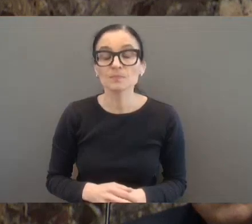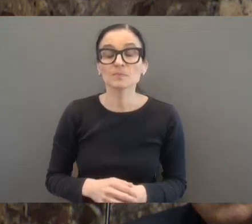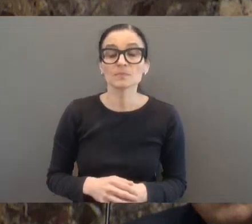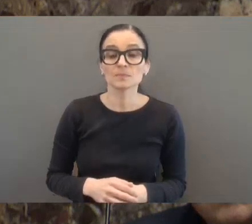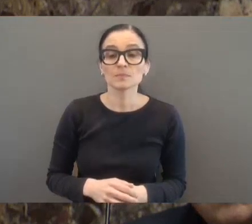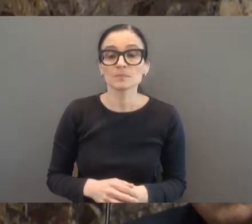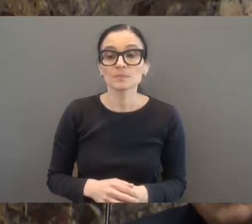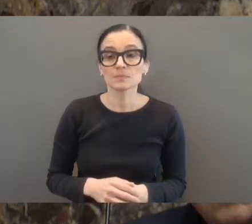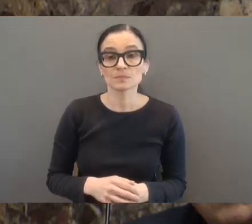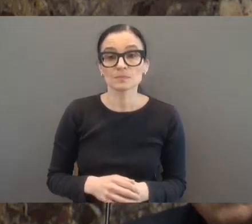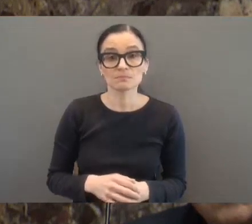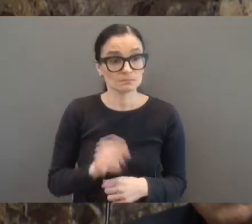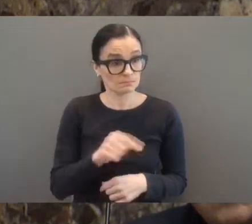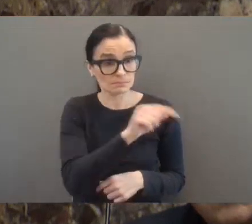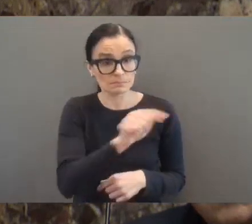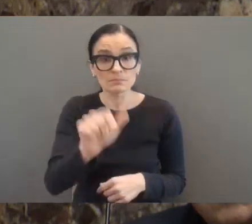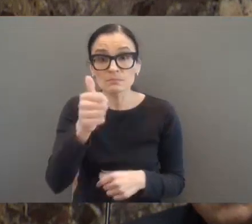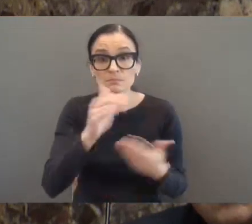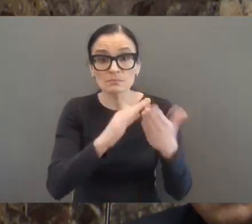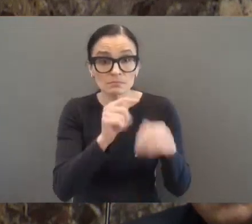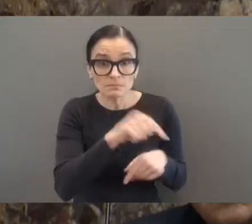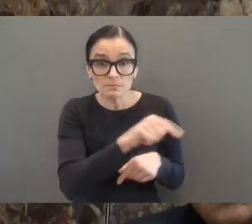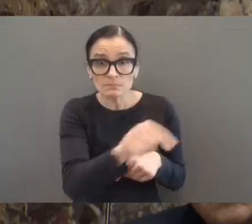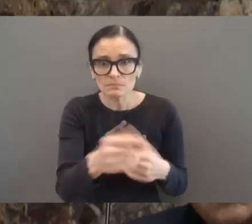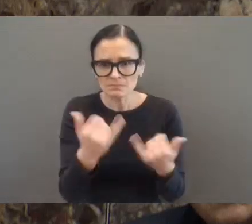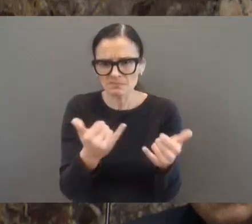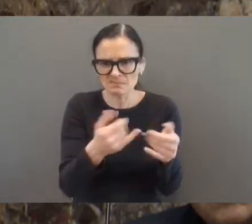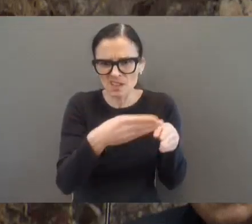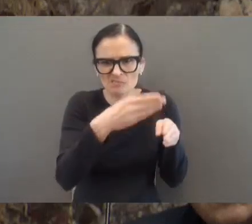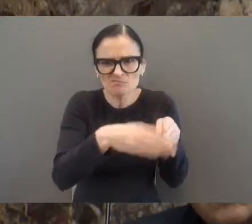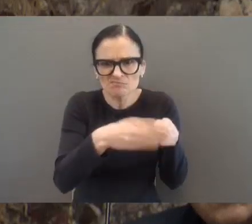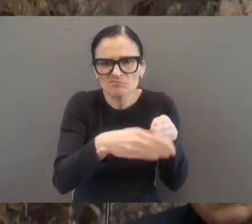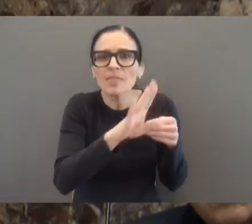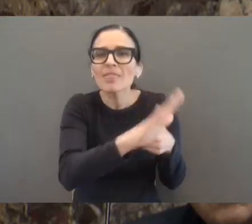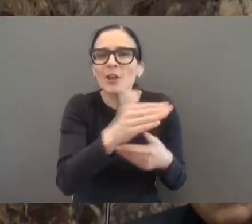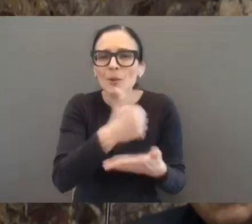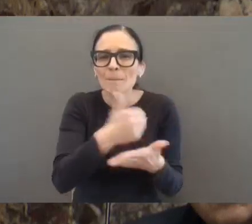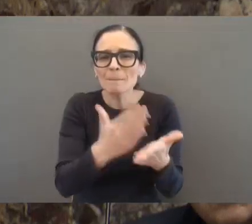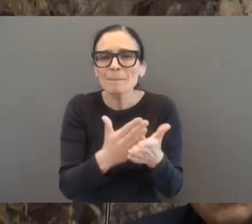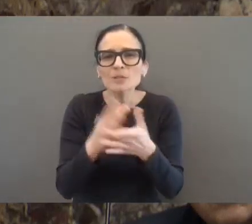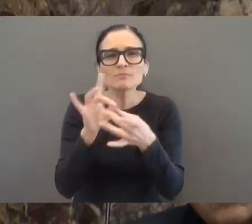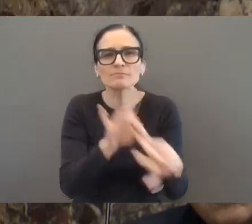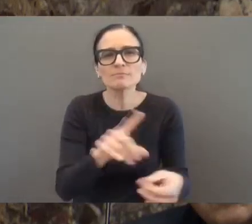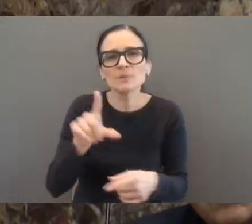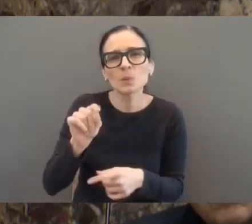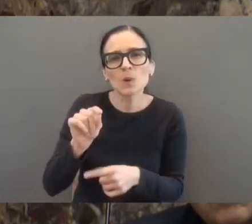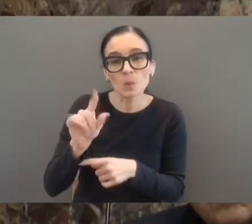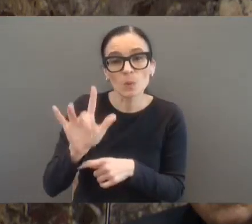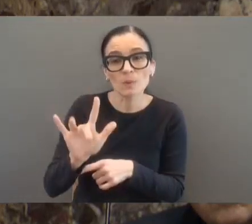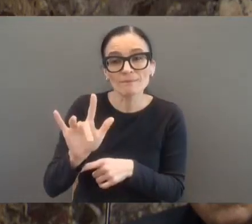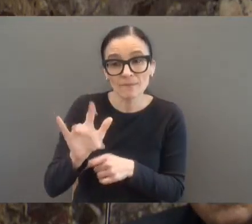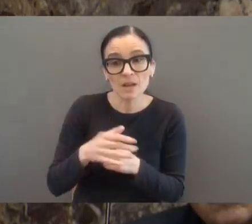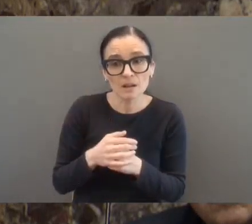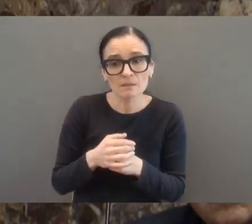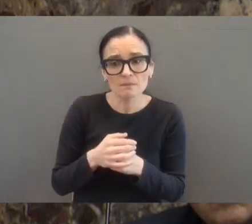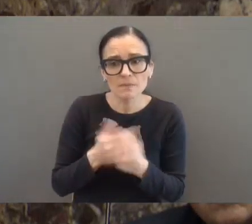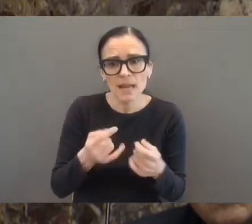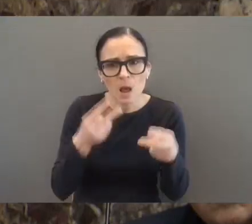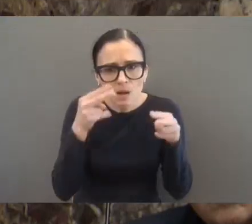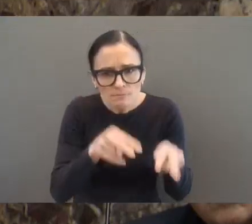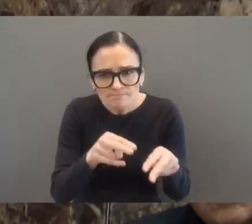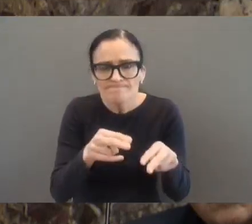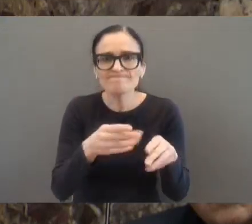and are being forced to consider raising taxes by 3 to 6% to cover the downloaded